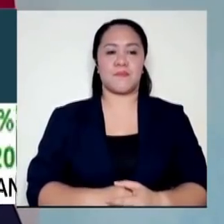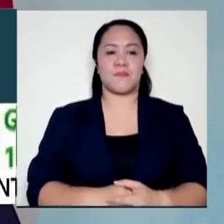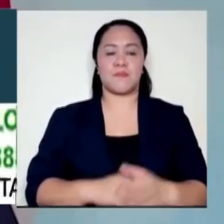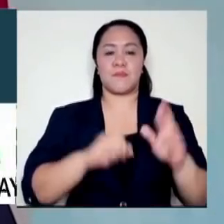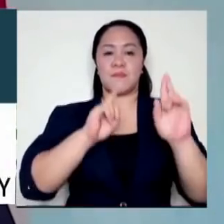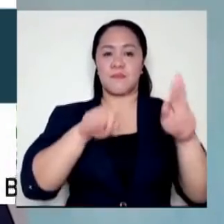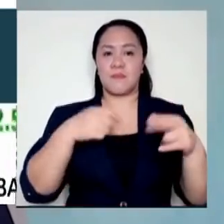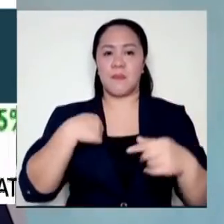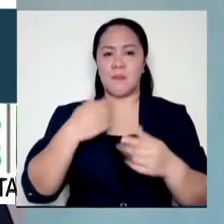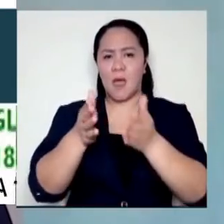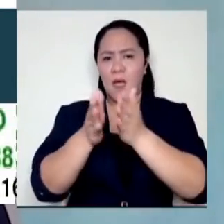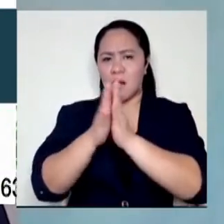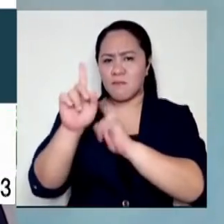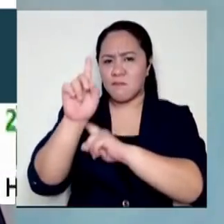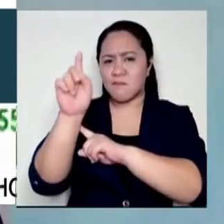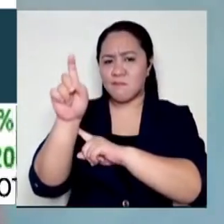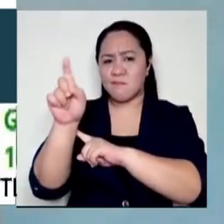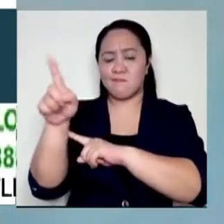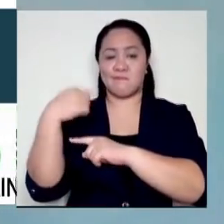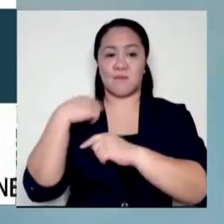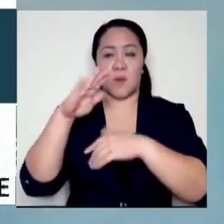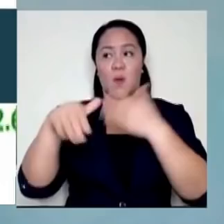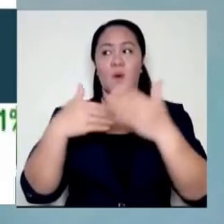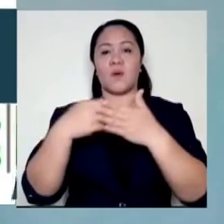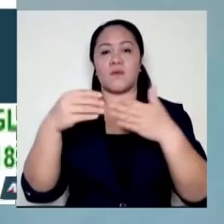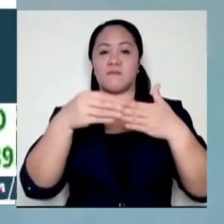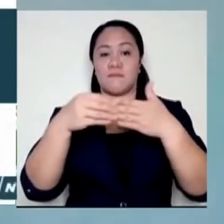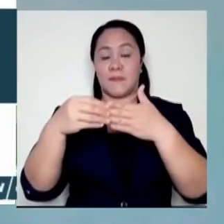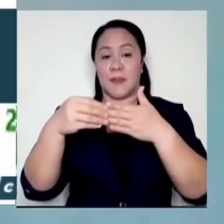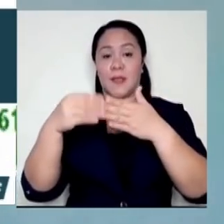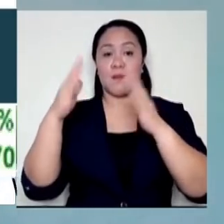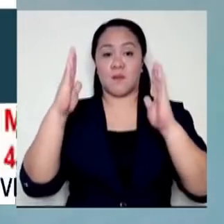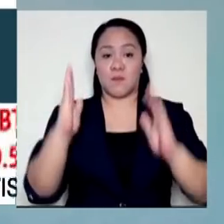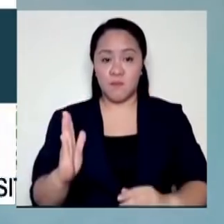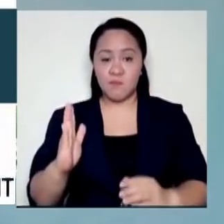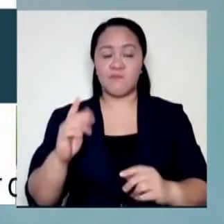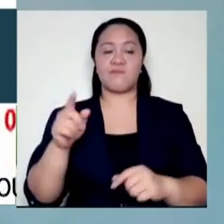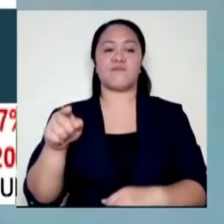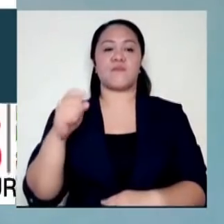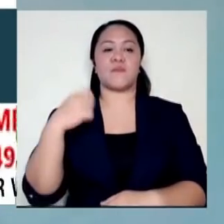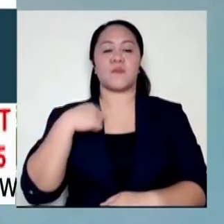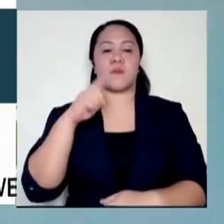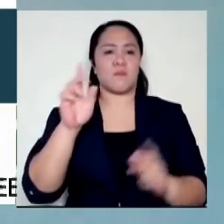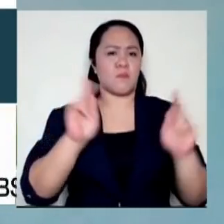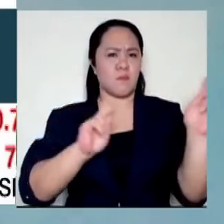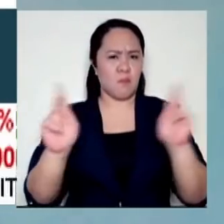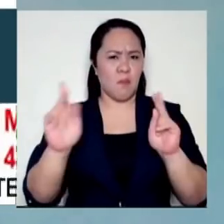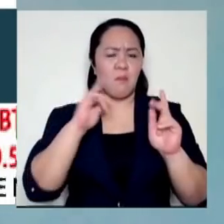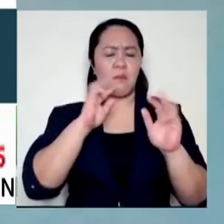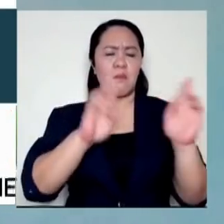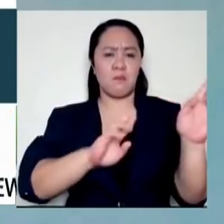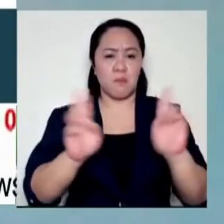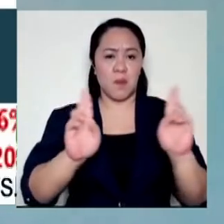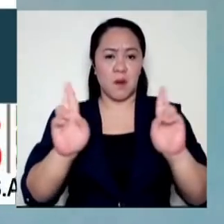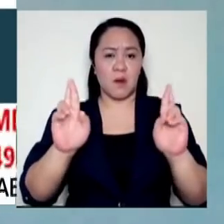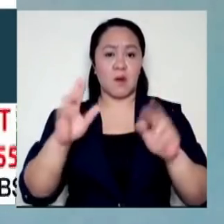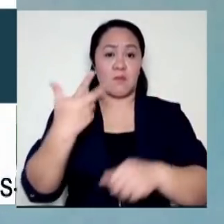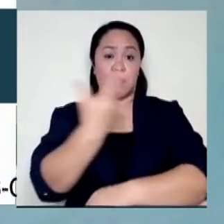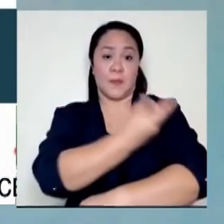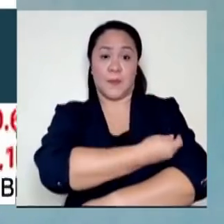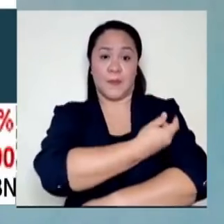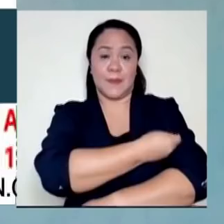asked my fellow leaders to help in preparing and providing the doses we need